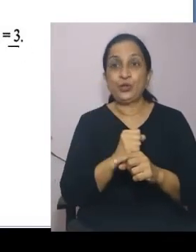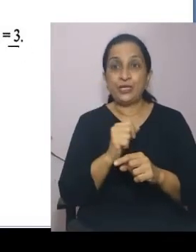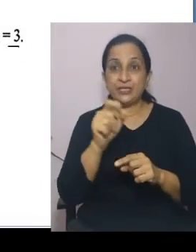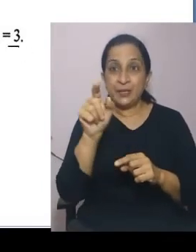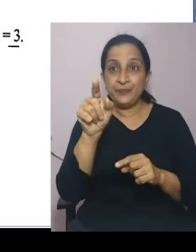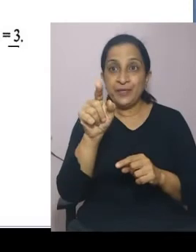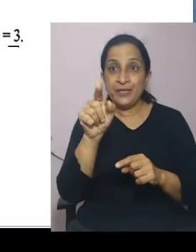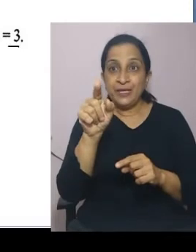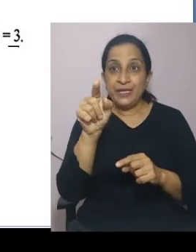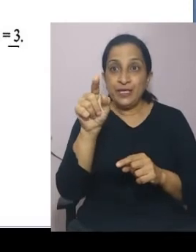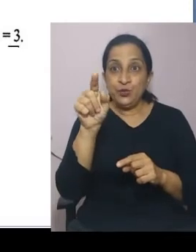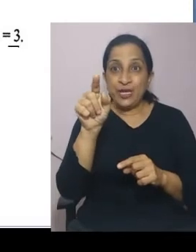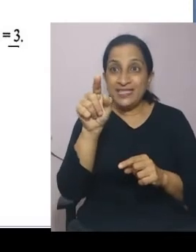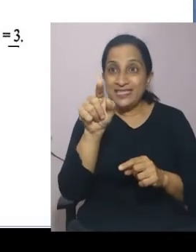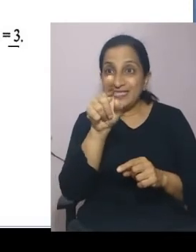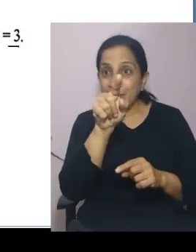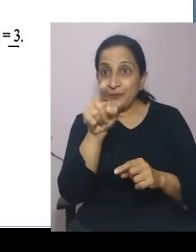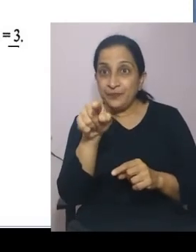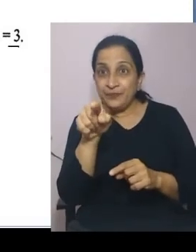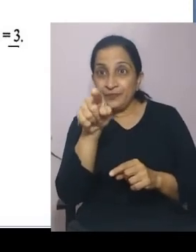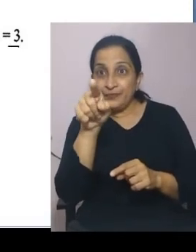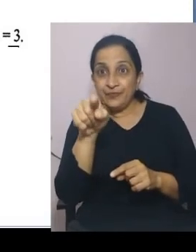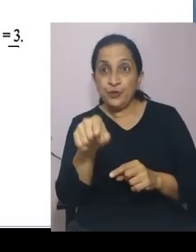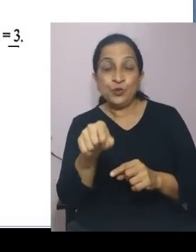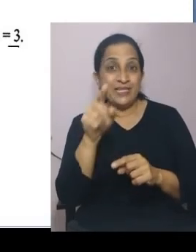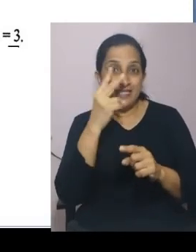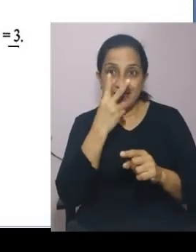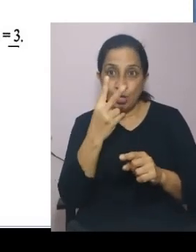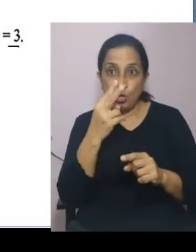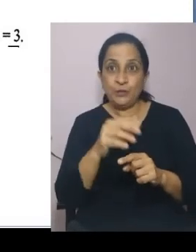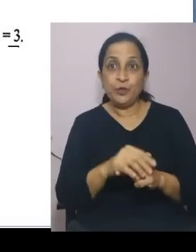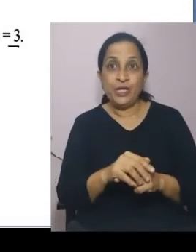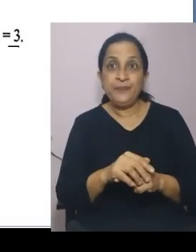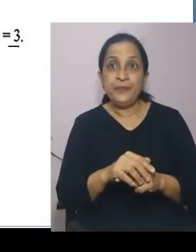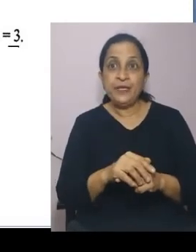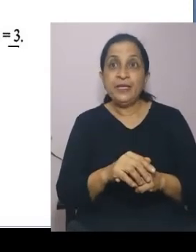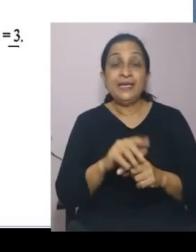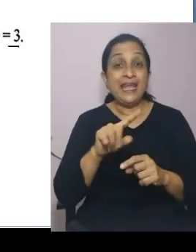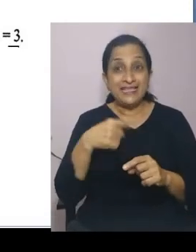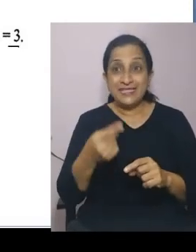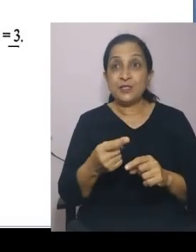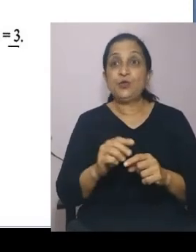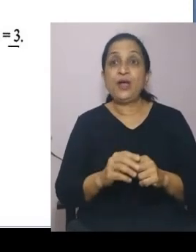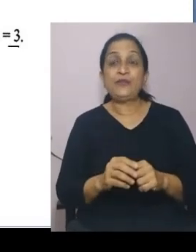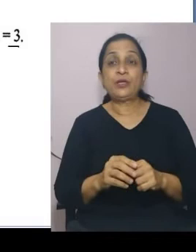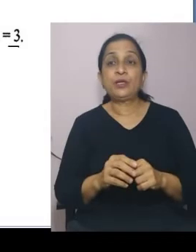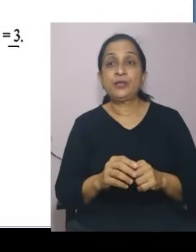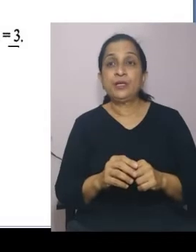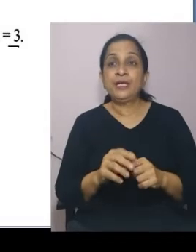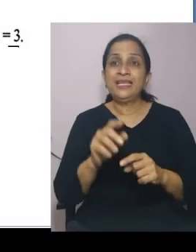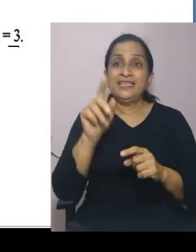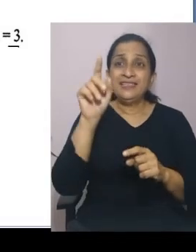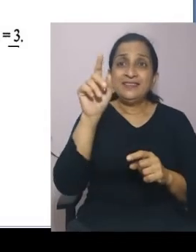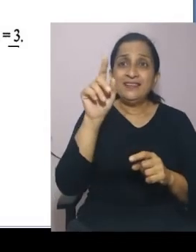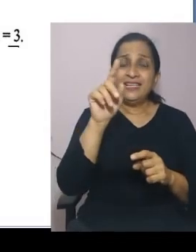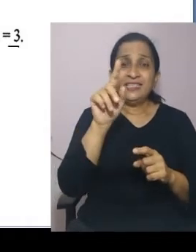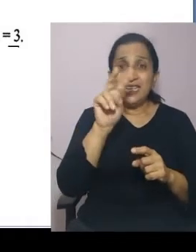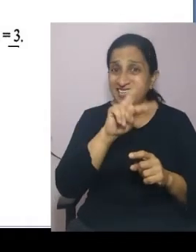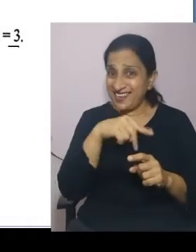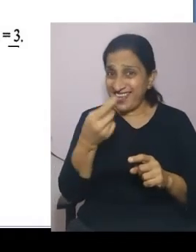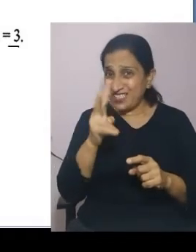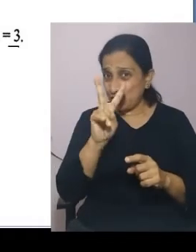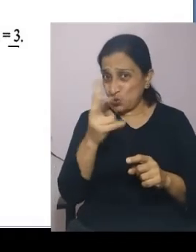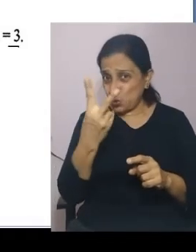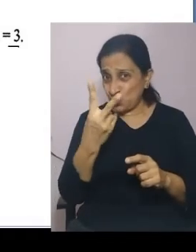3, replace this column by 0, 1, 3. That's what we have done here. Next, keep these